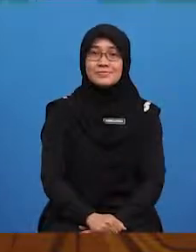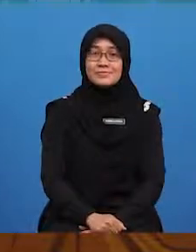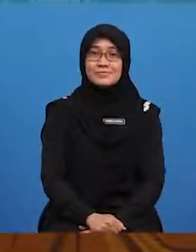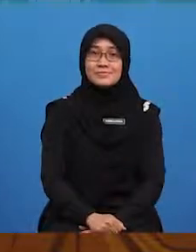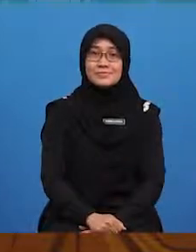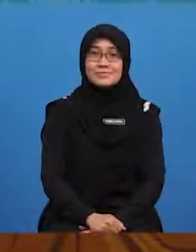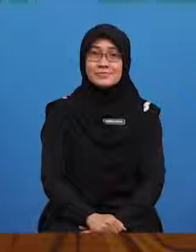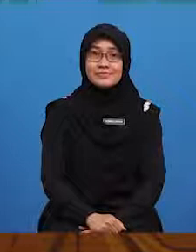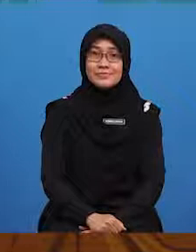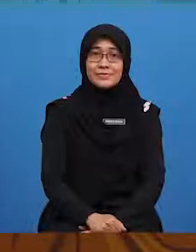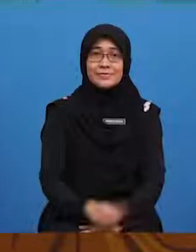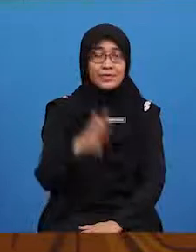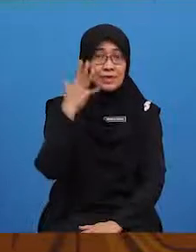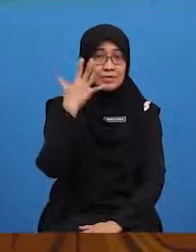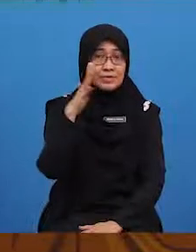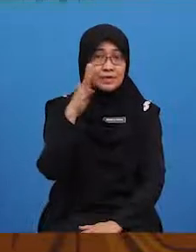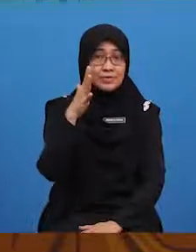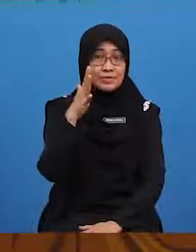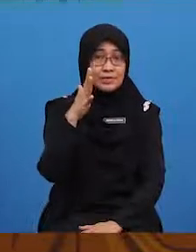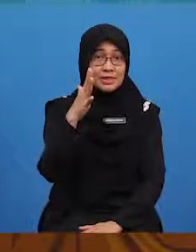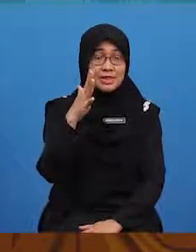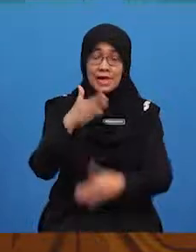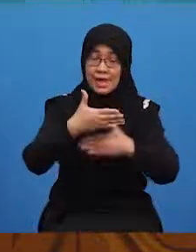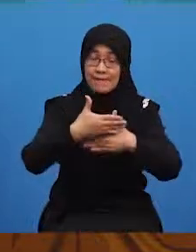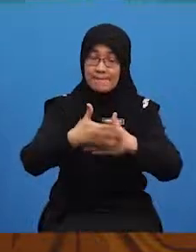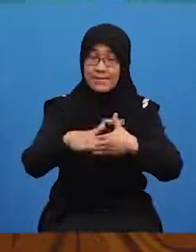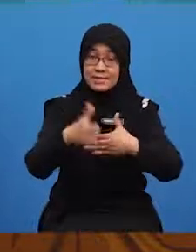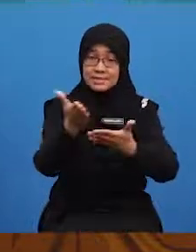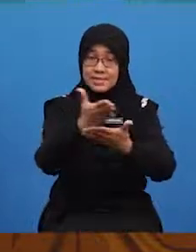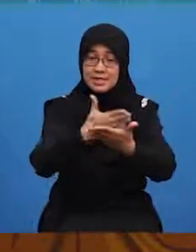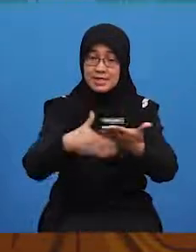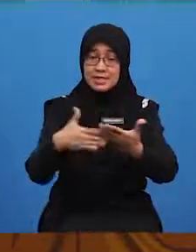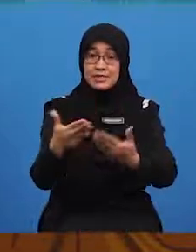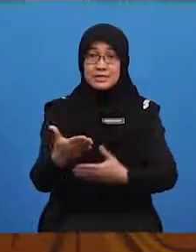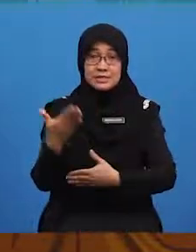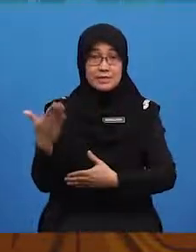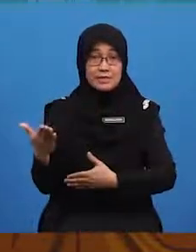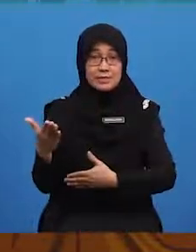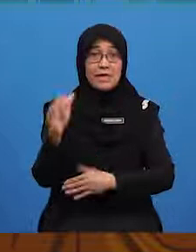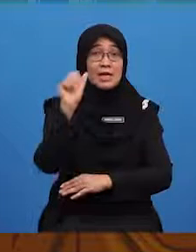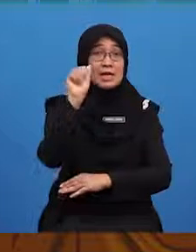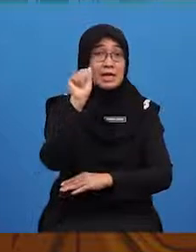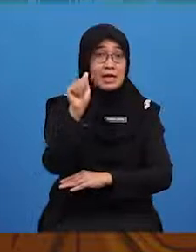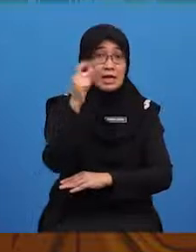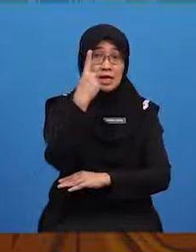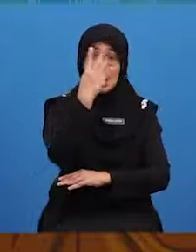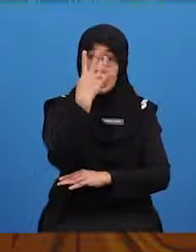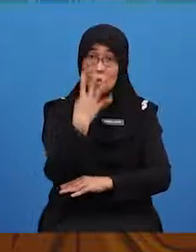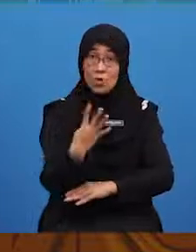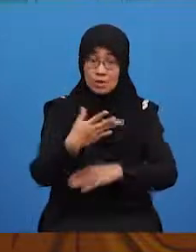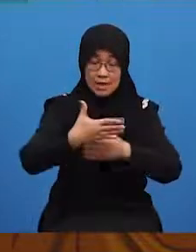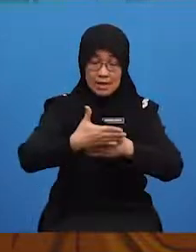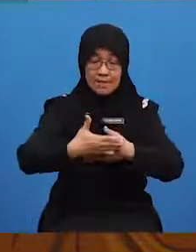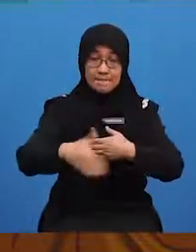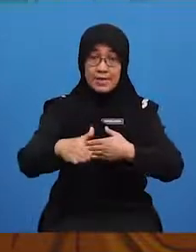quarter. A quarter here means 15 minutes. 15 minutes past something.